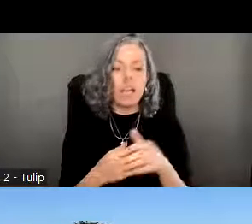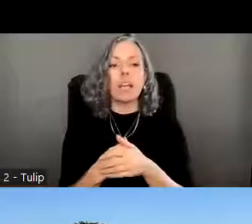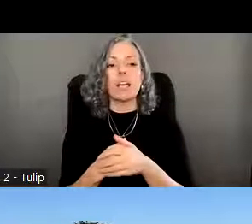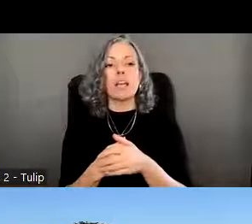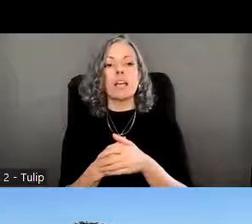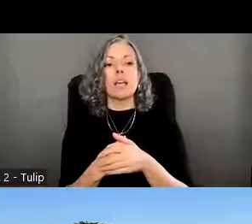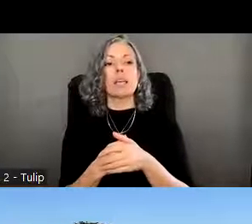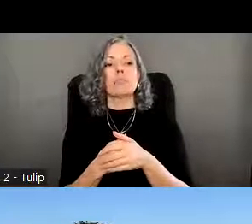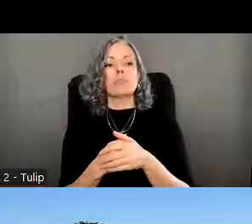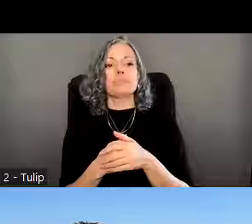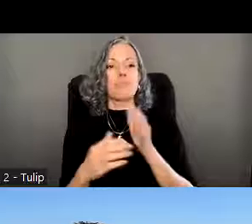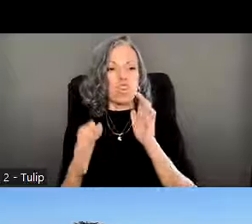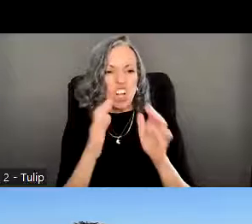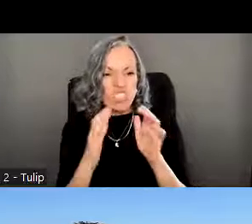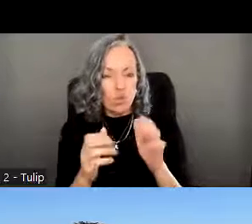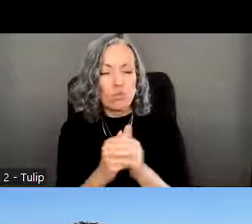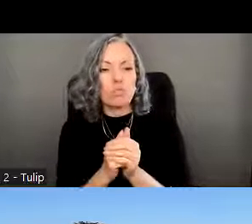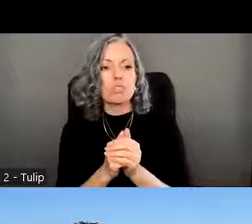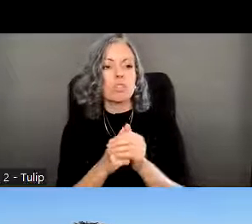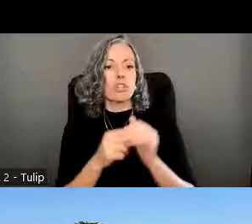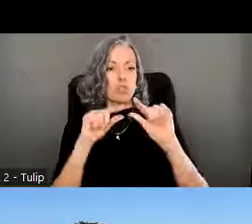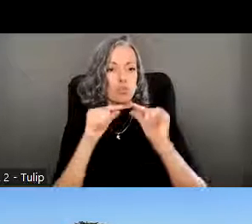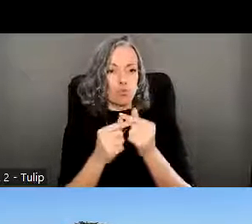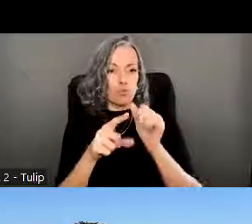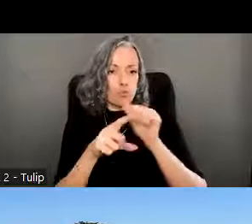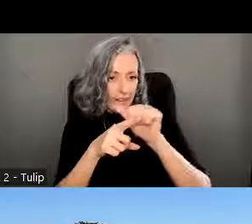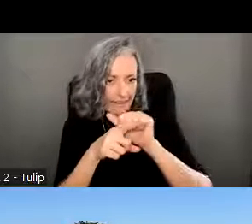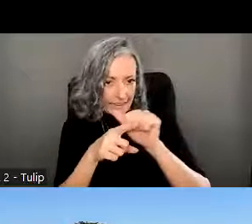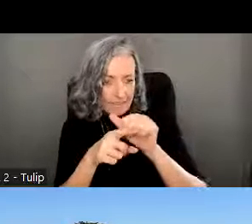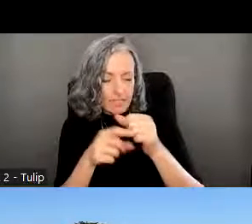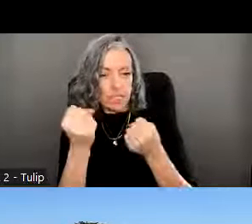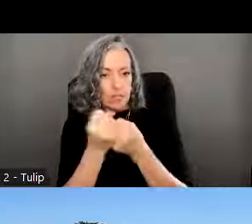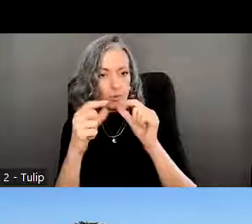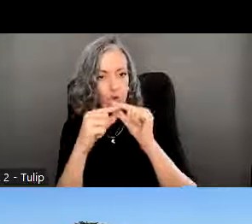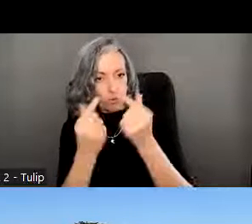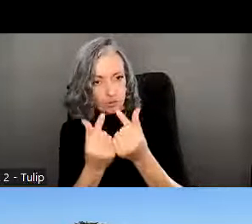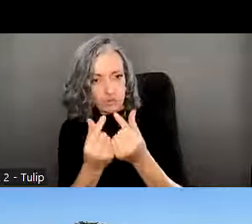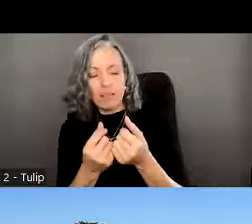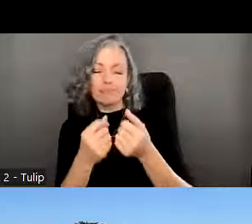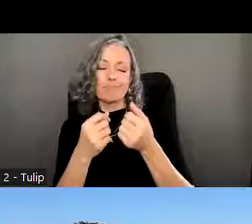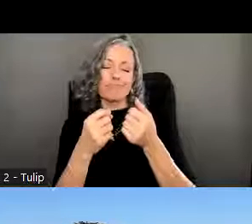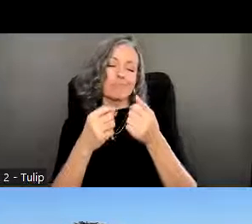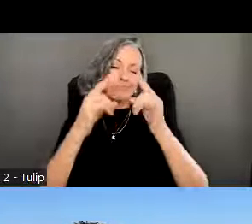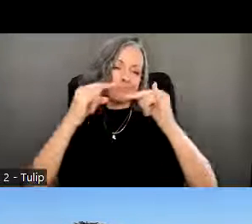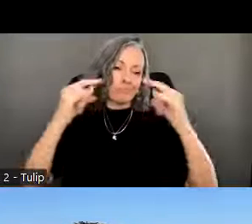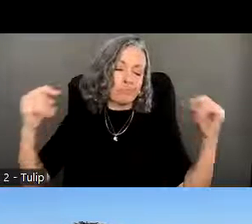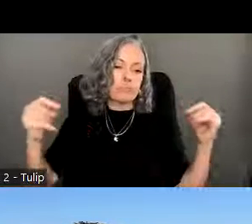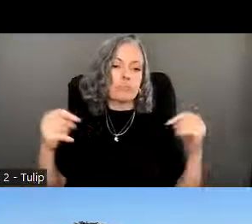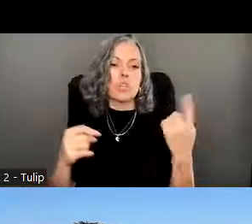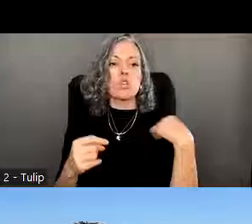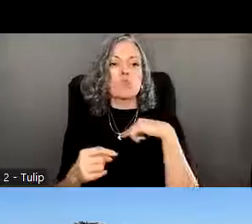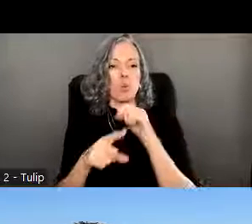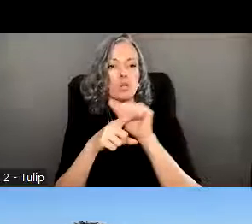consults, encounters, small group trainings, support groups, and so on. So we trained staff